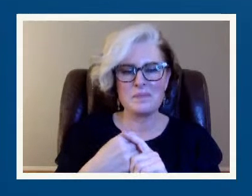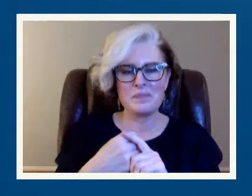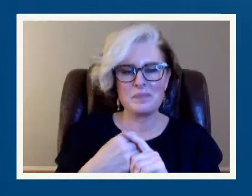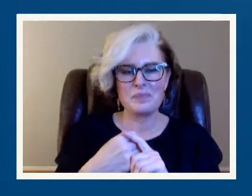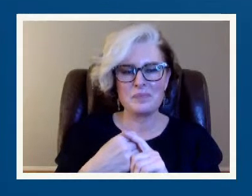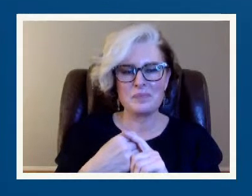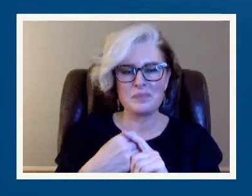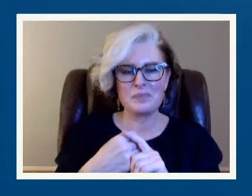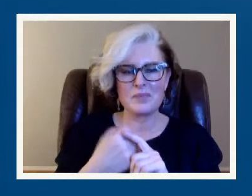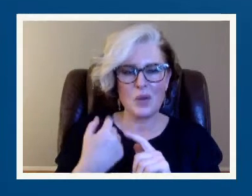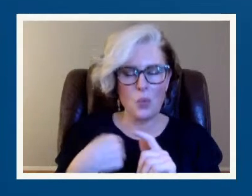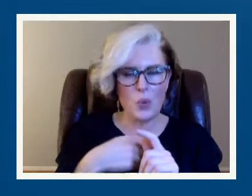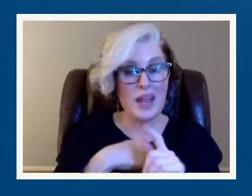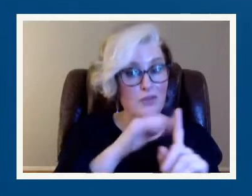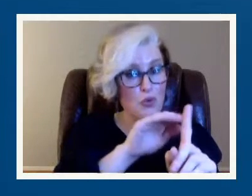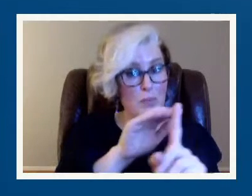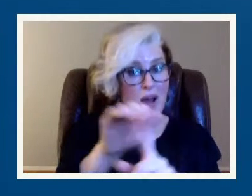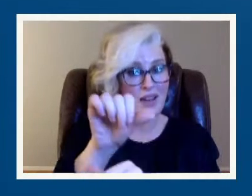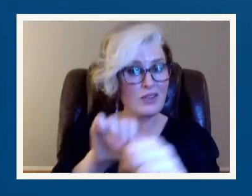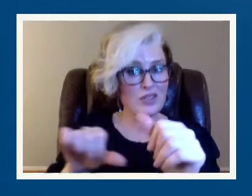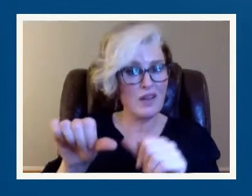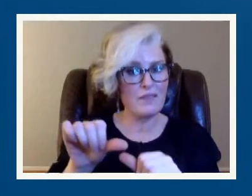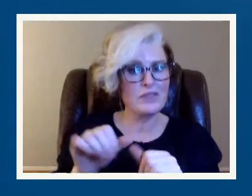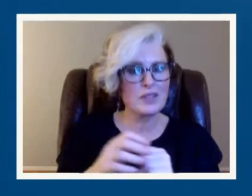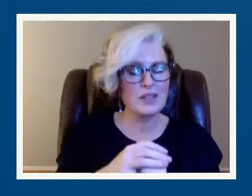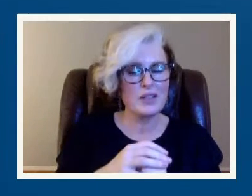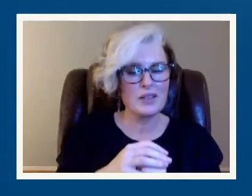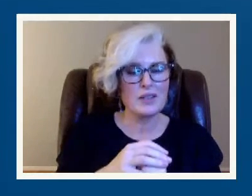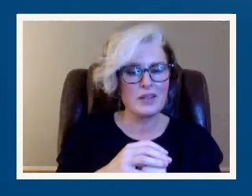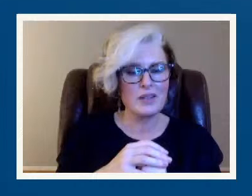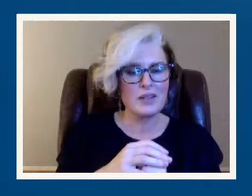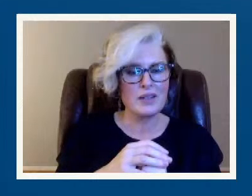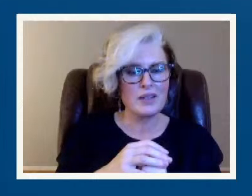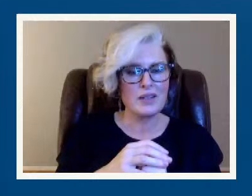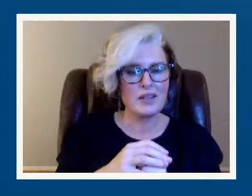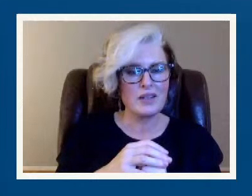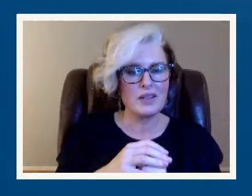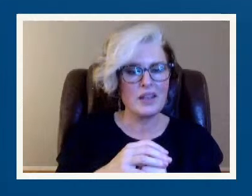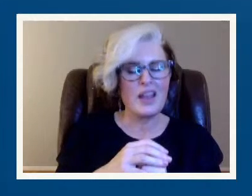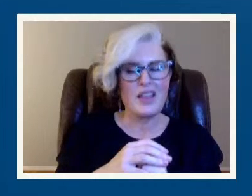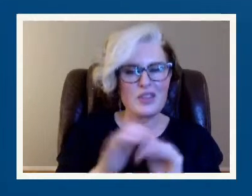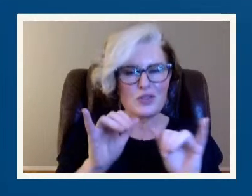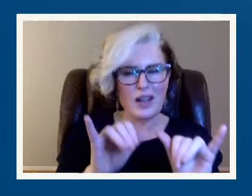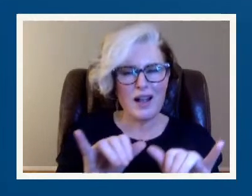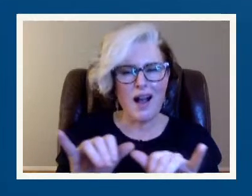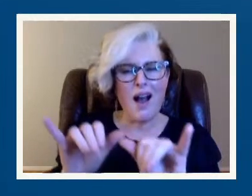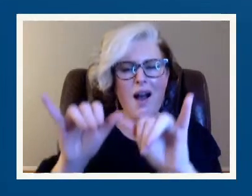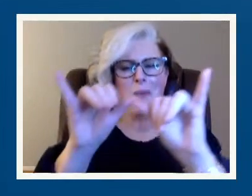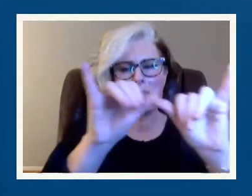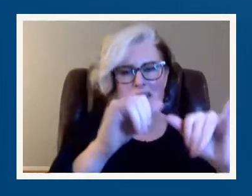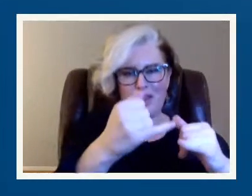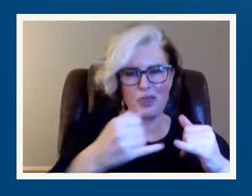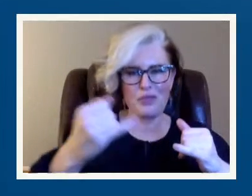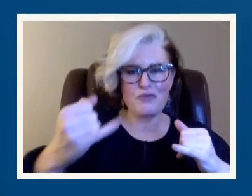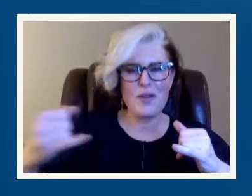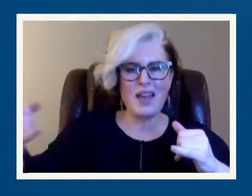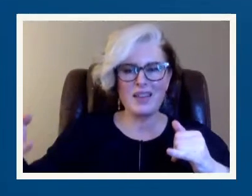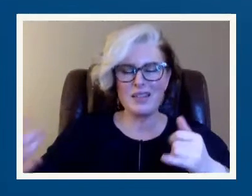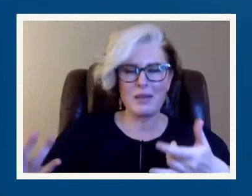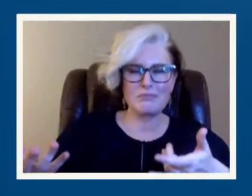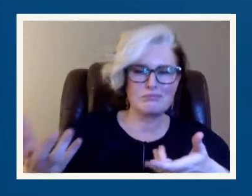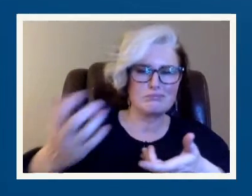and what we have to remind ourselves, is that there's this common thread. There's this thing that binds us together